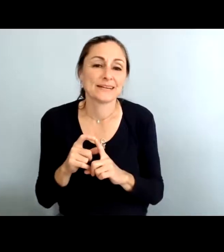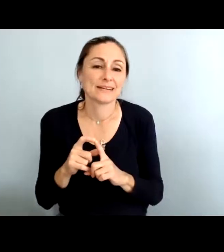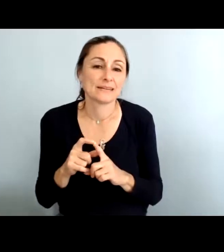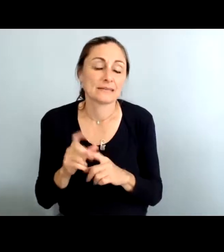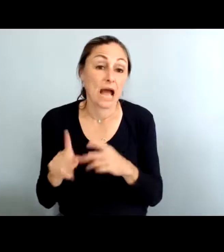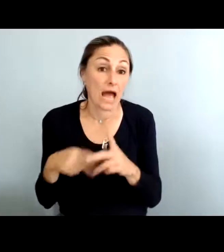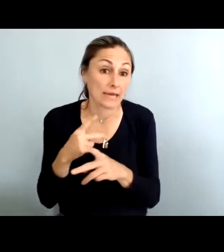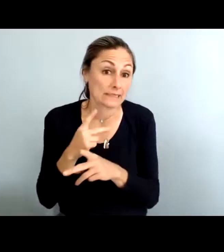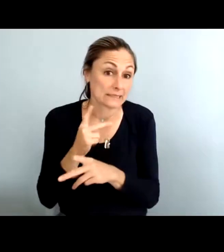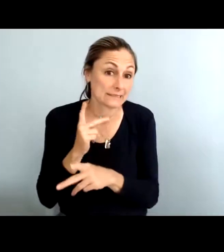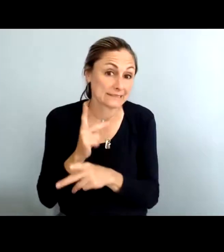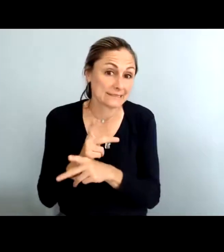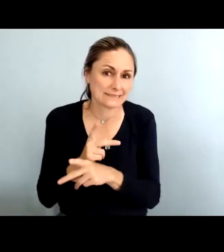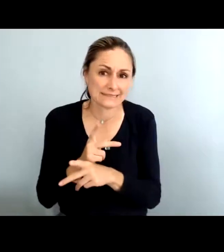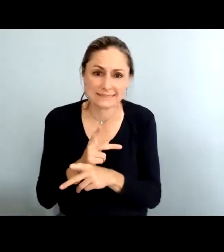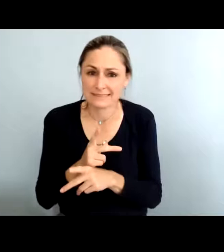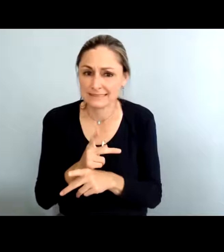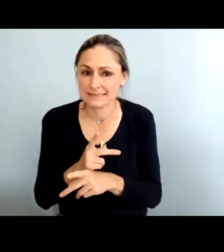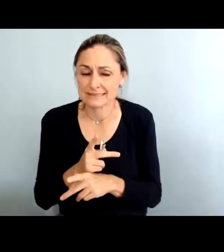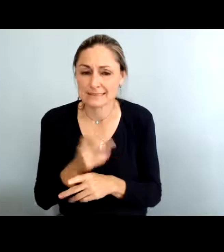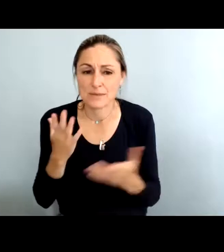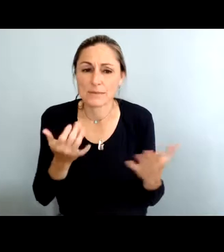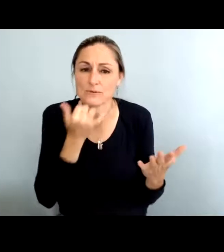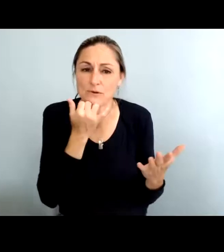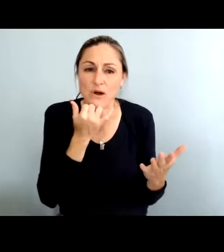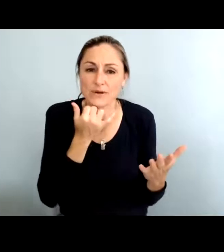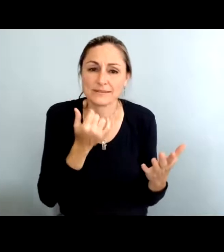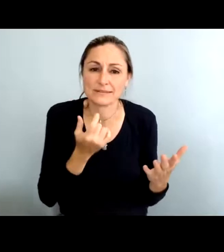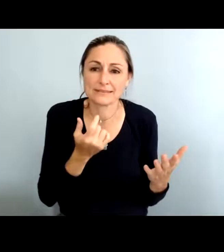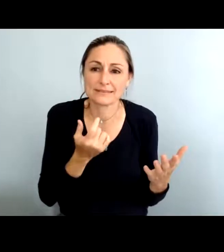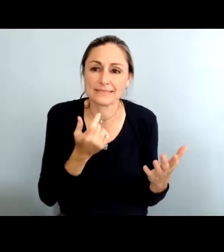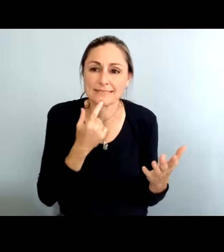type. That's probably the very wrong thing to say, but,